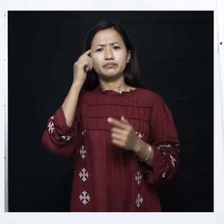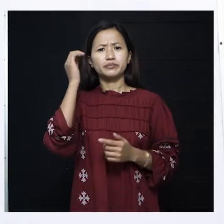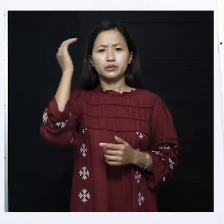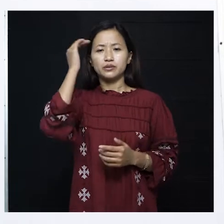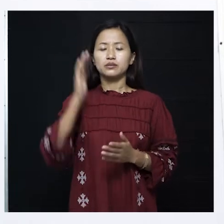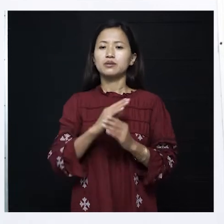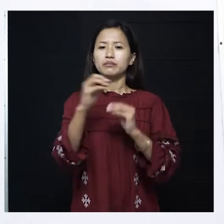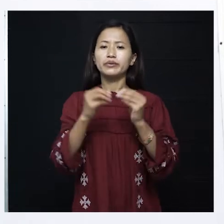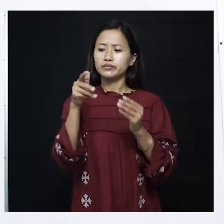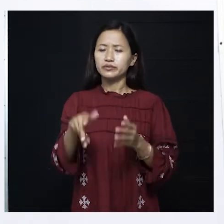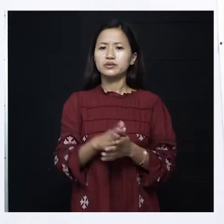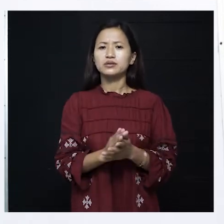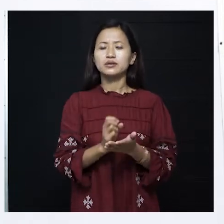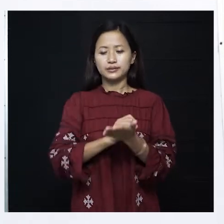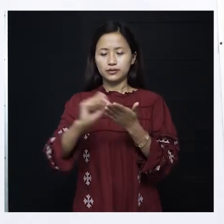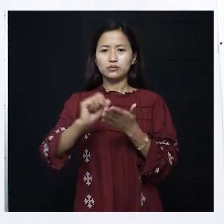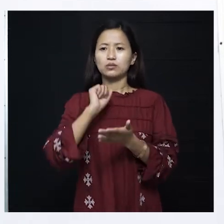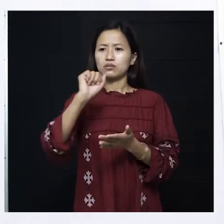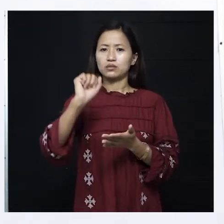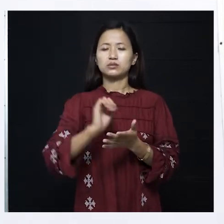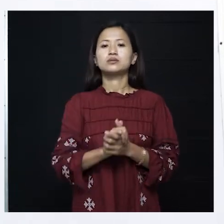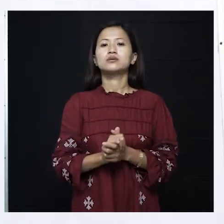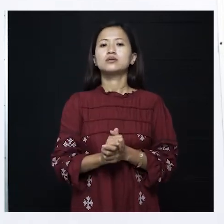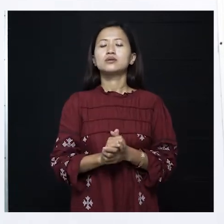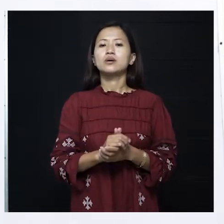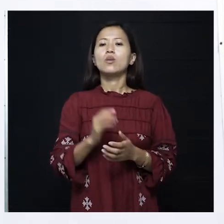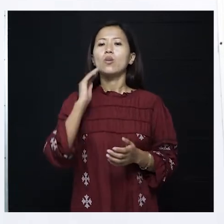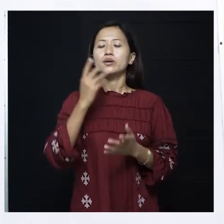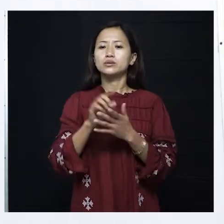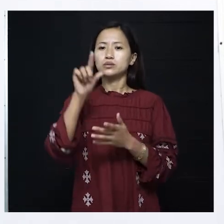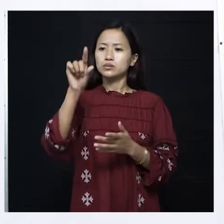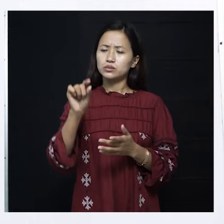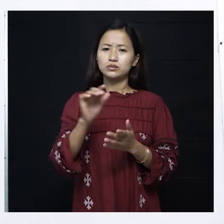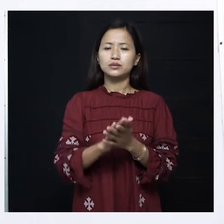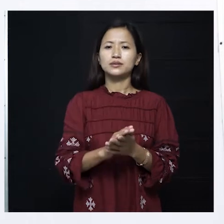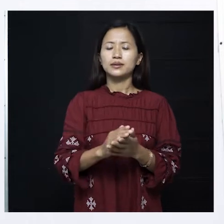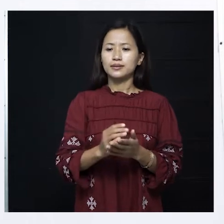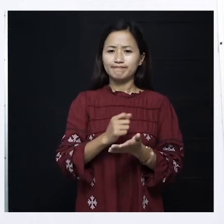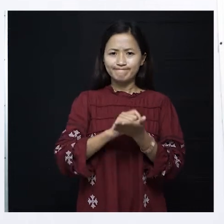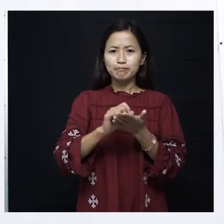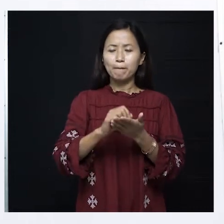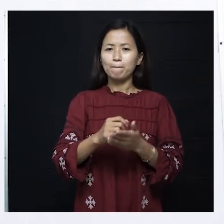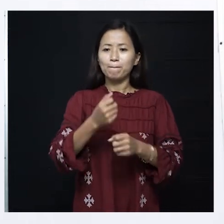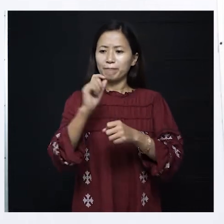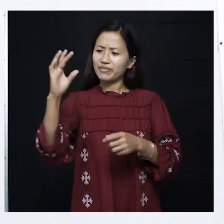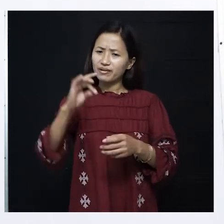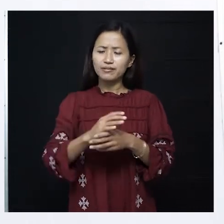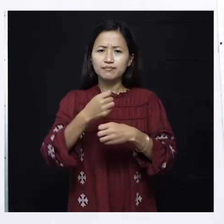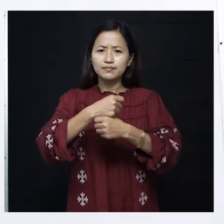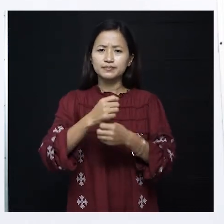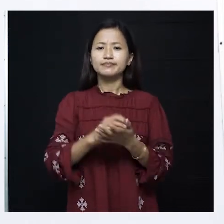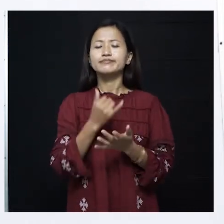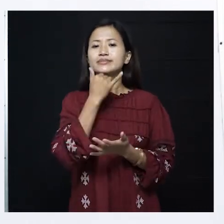since you know about it, you tend to write it in your own. And when you do that, again, mistakes will be there. And that's the reason why